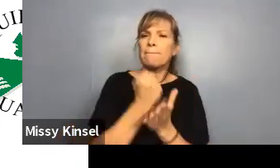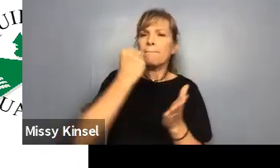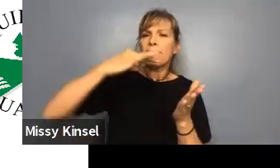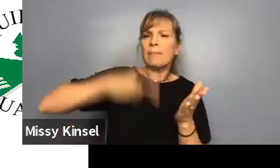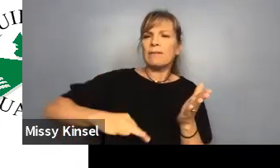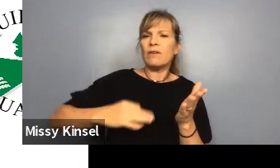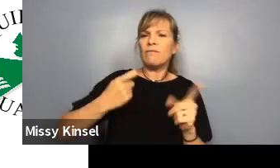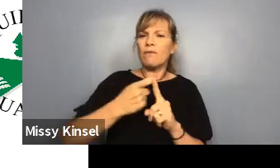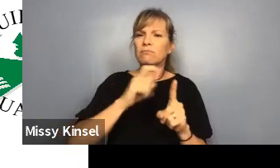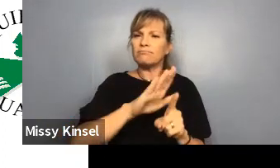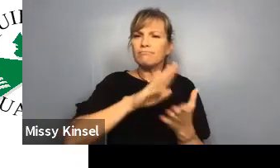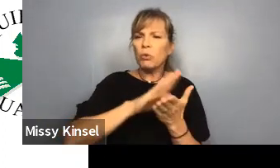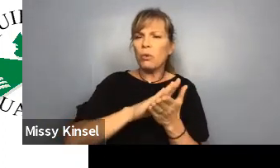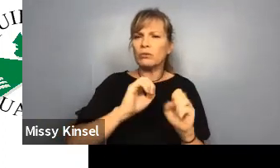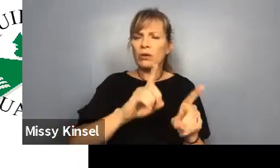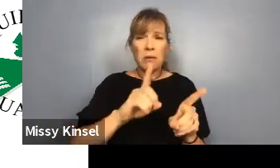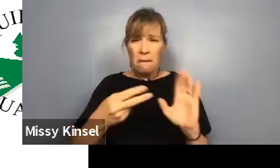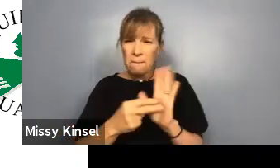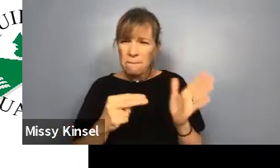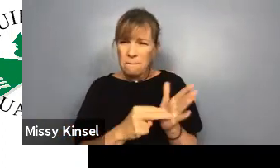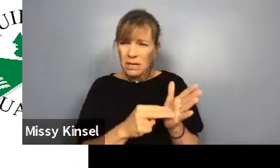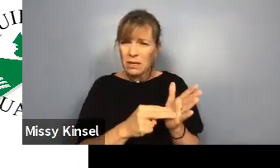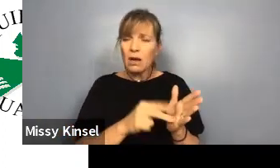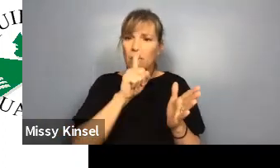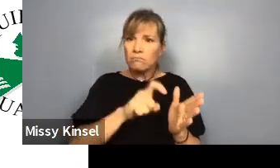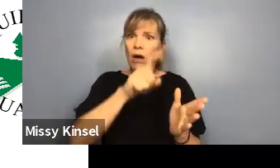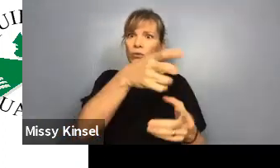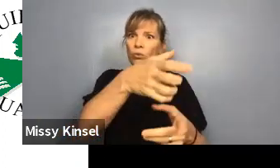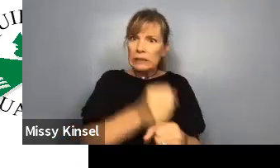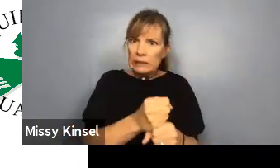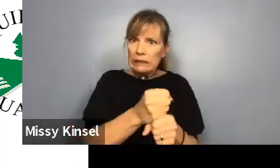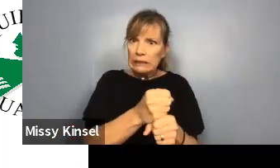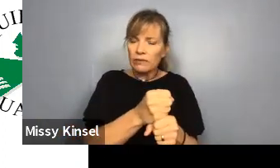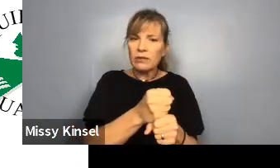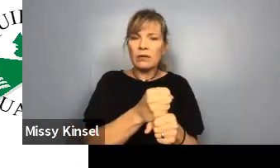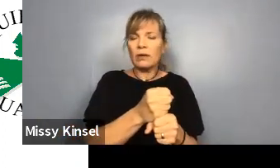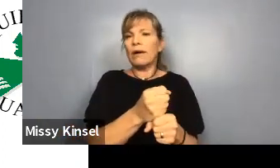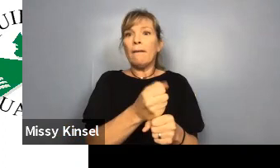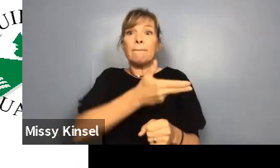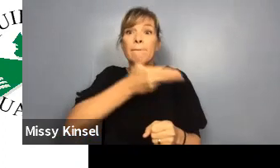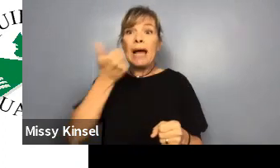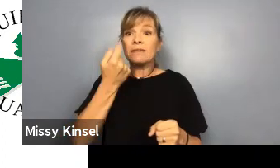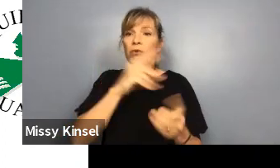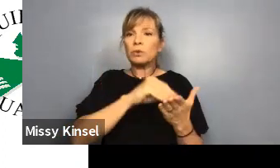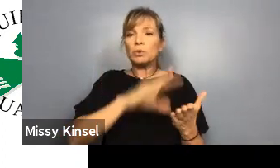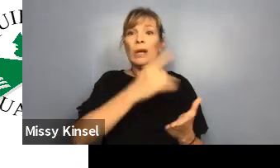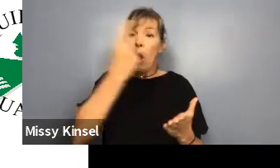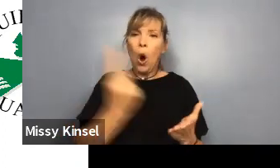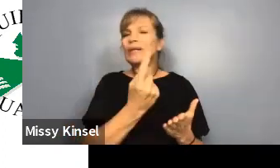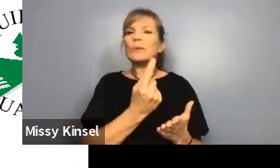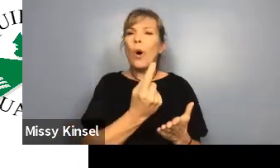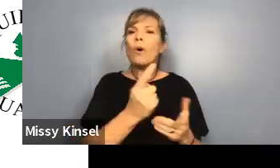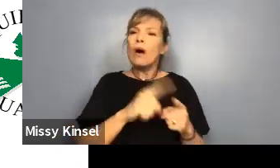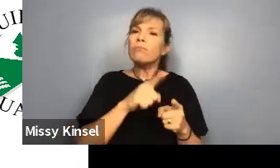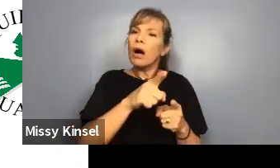her education. That doesn't mean that they have to receive what is best for them always, but